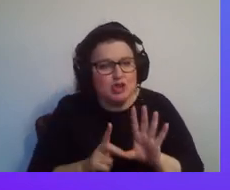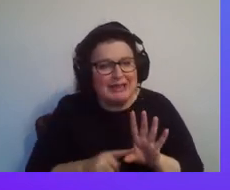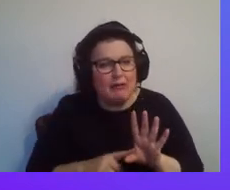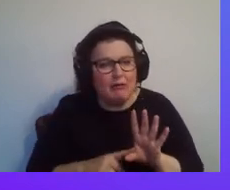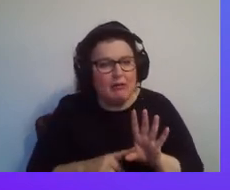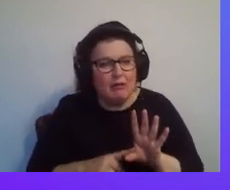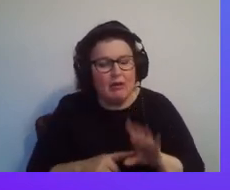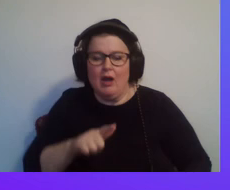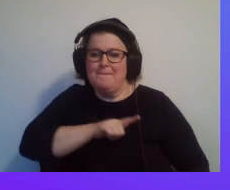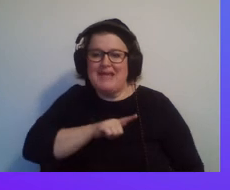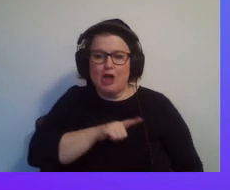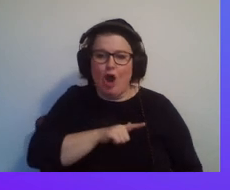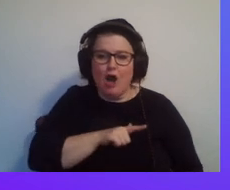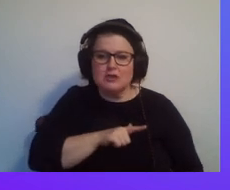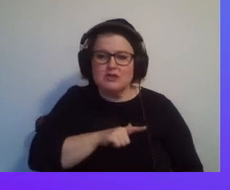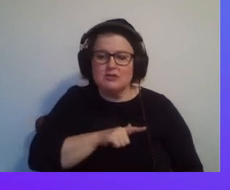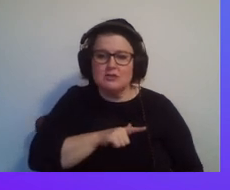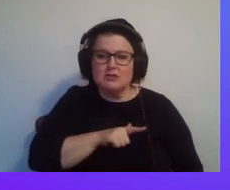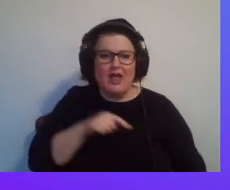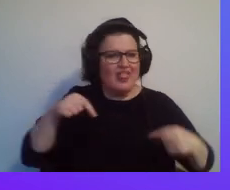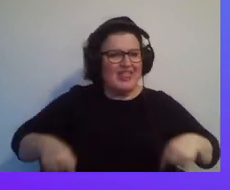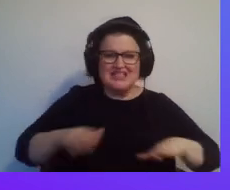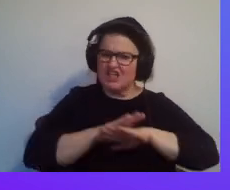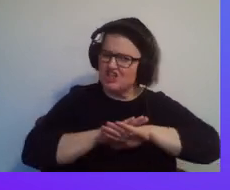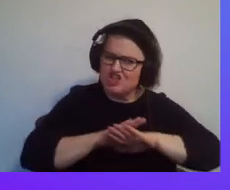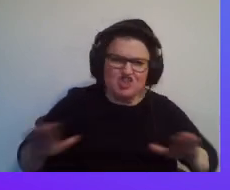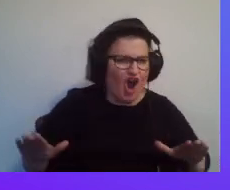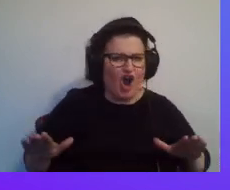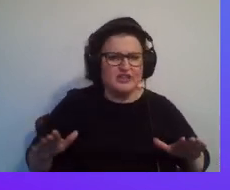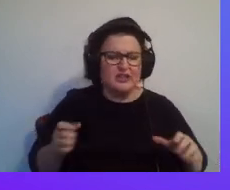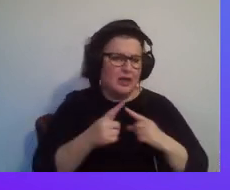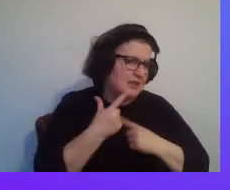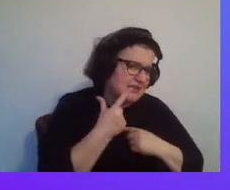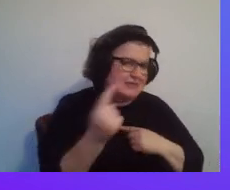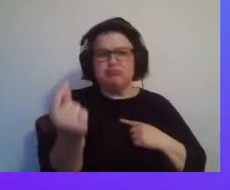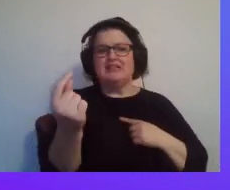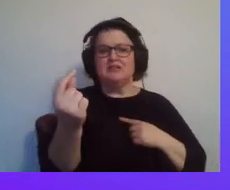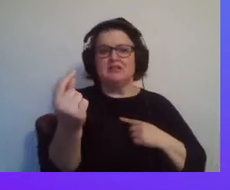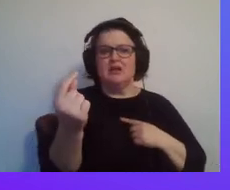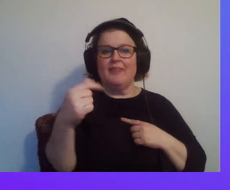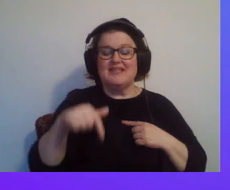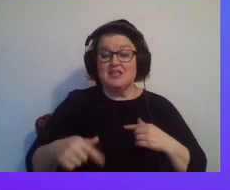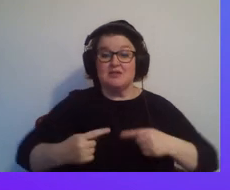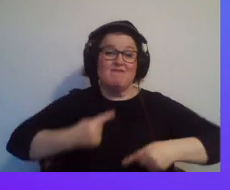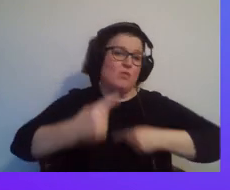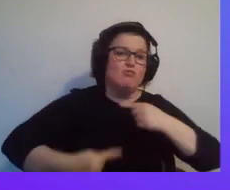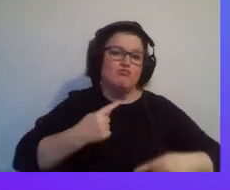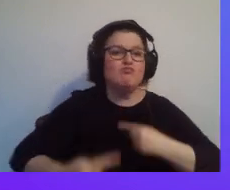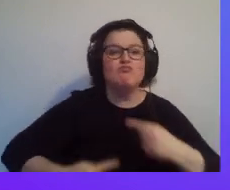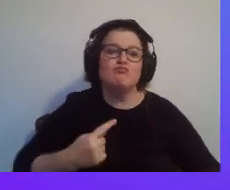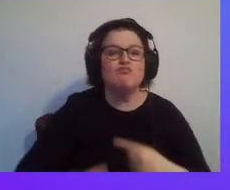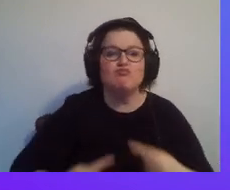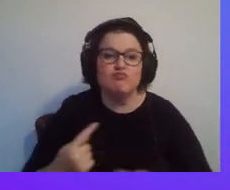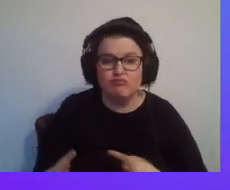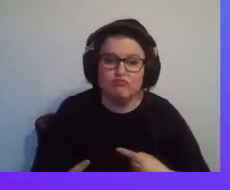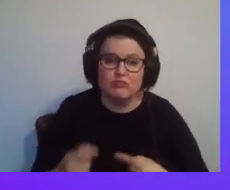because this is not a sprint. This is not we're here today and gone. We're not talking about this tomorrow. We want to